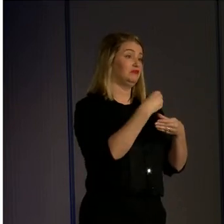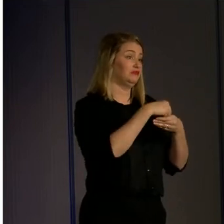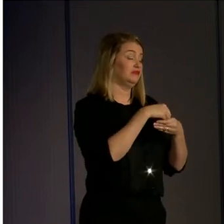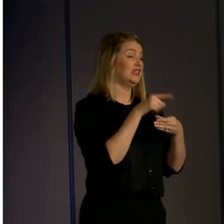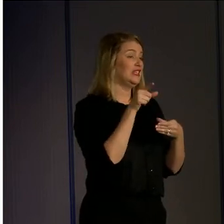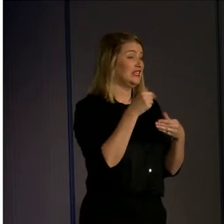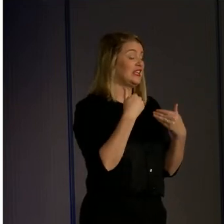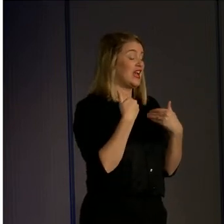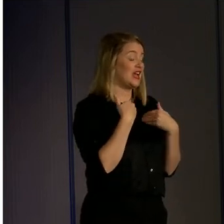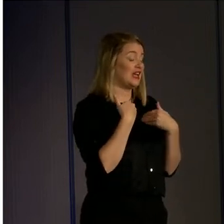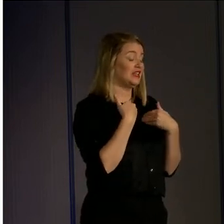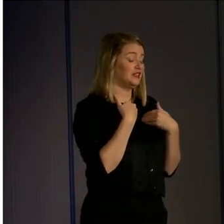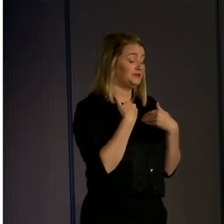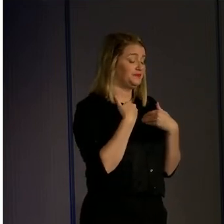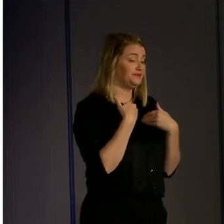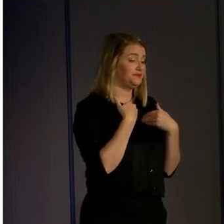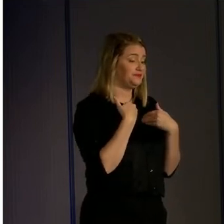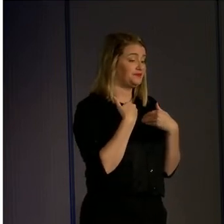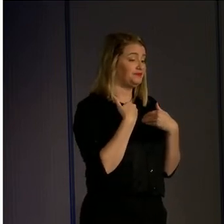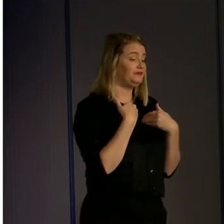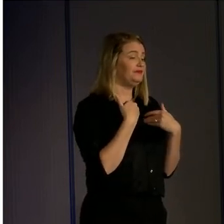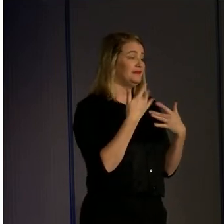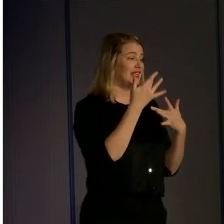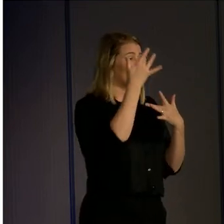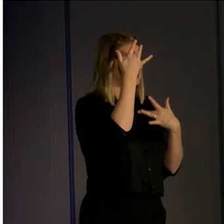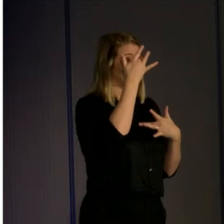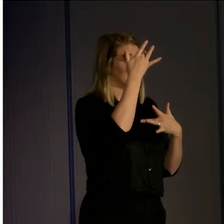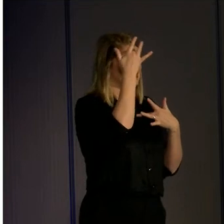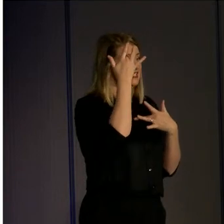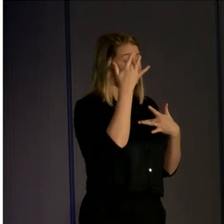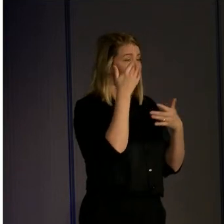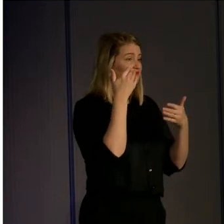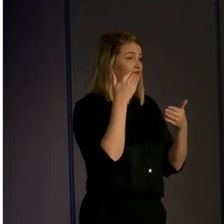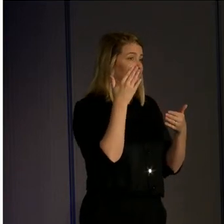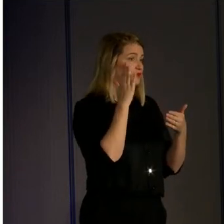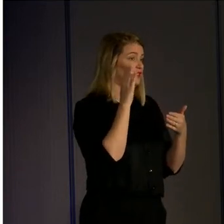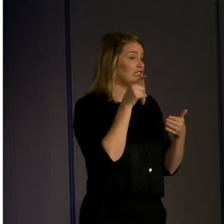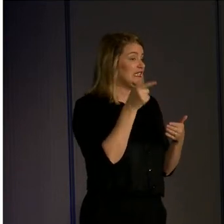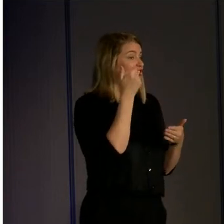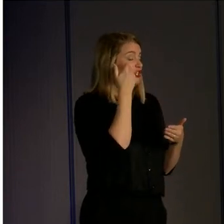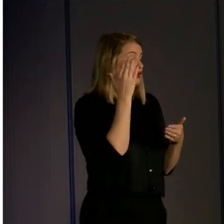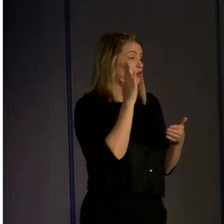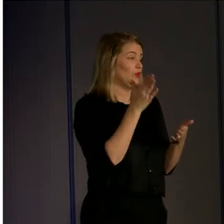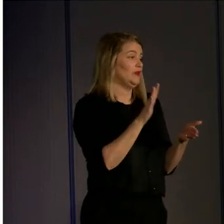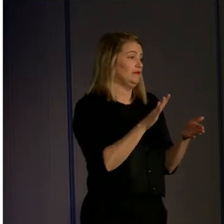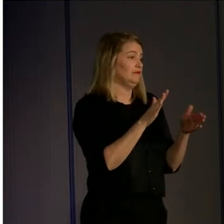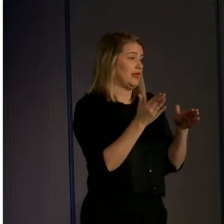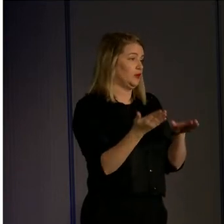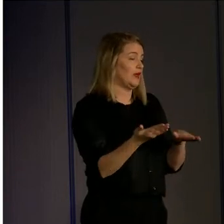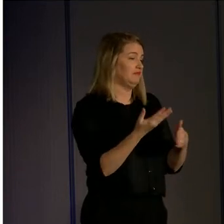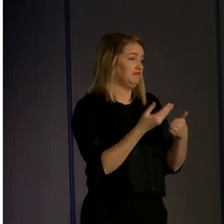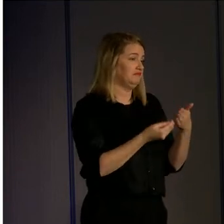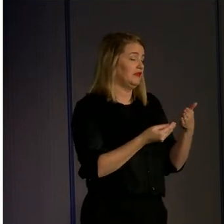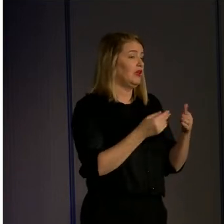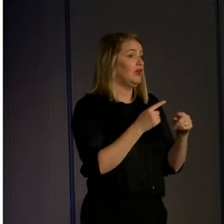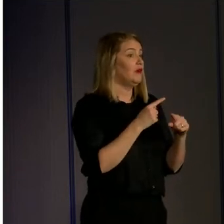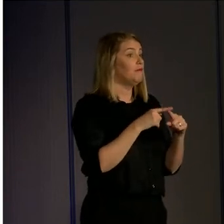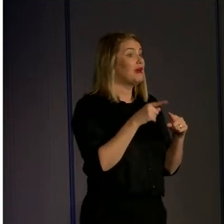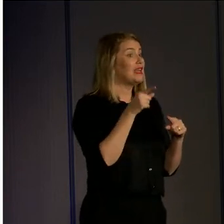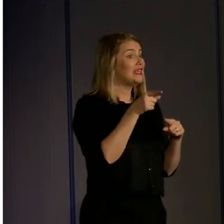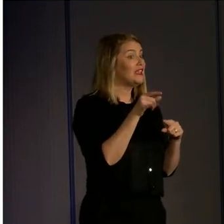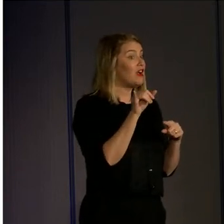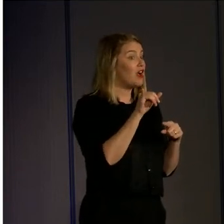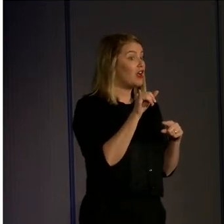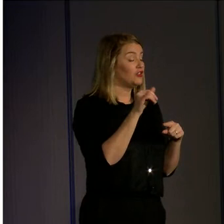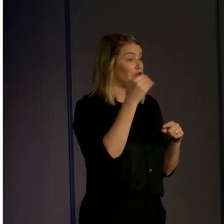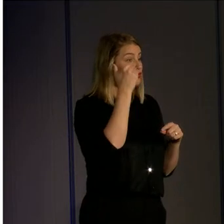terminal, a terminal illness, you could say. He knew he was going to pass away, but he also knew that he had to prepare his